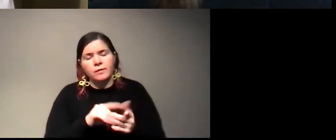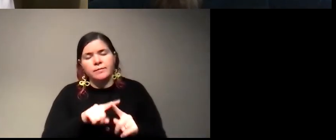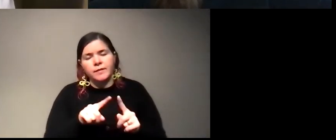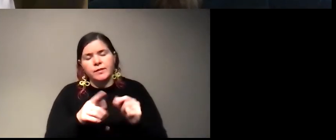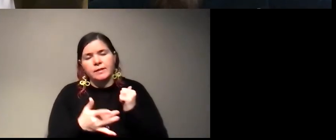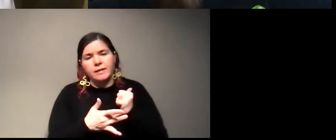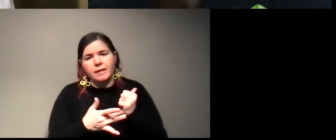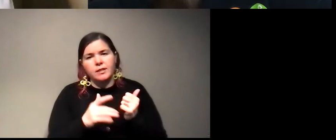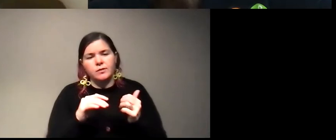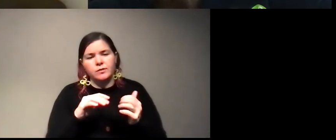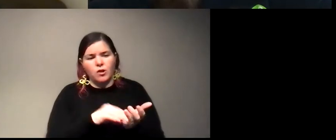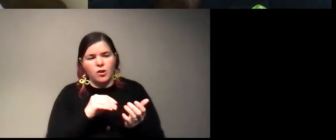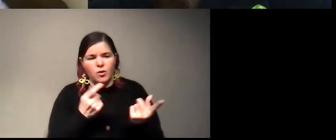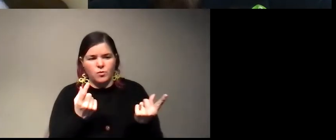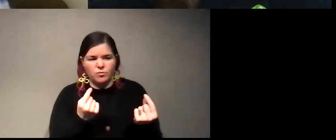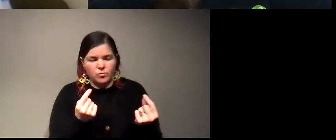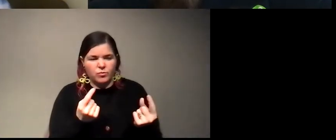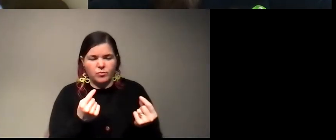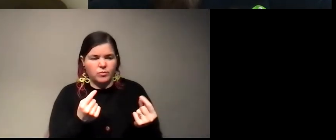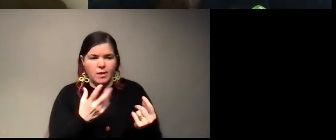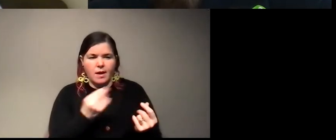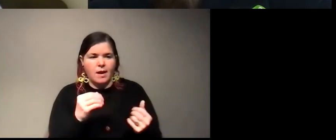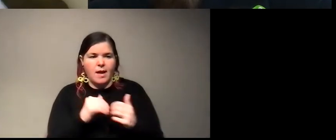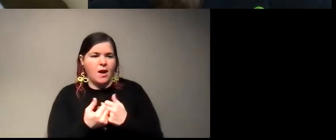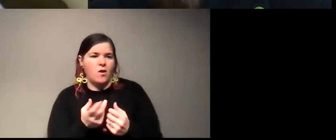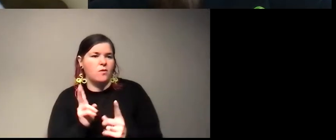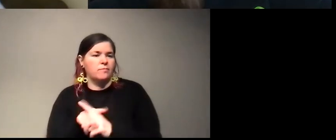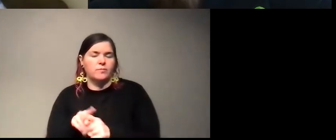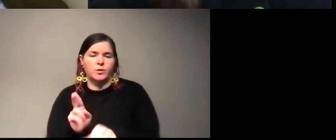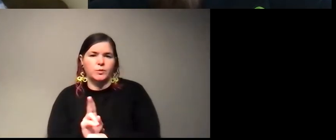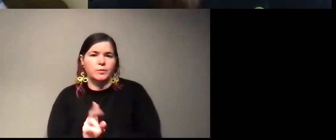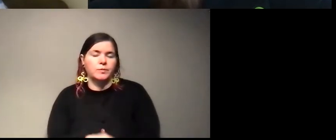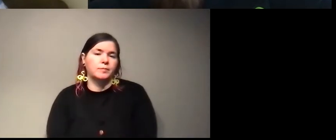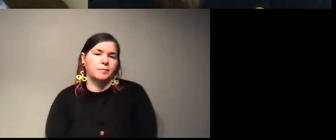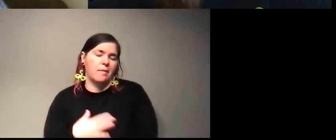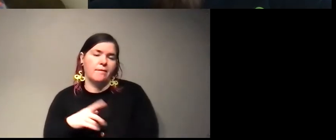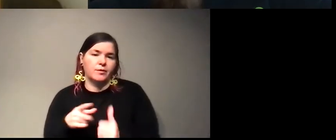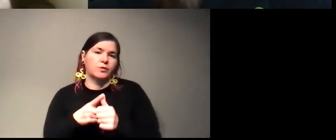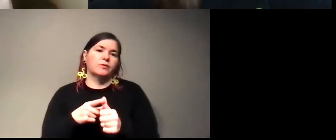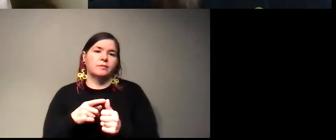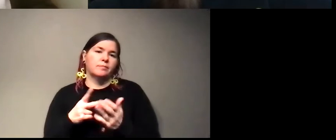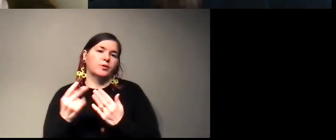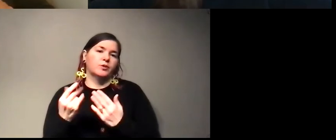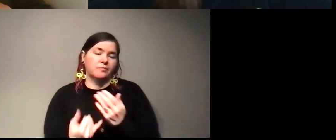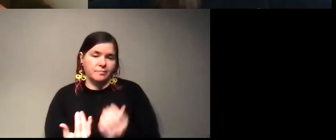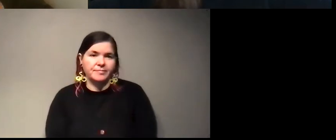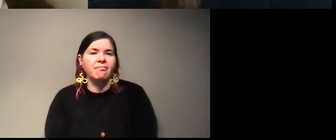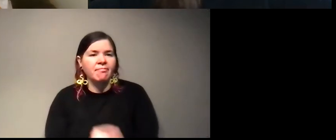these polymers could do and what we could use them for. So that was one of the first things that I did experiments wise. Super cool.